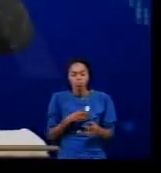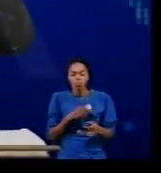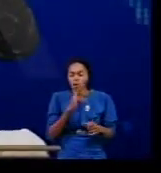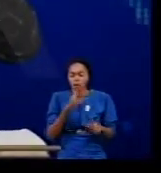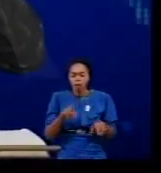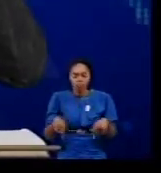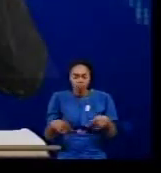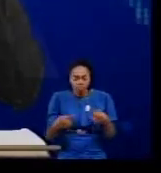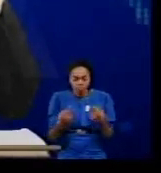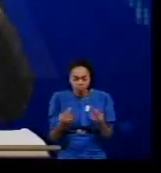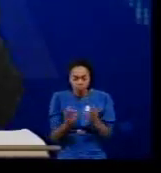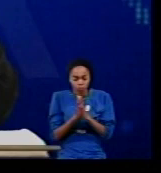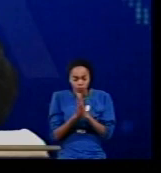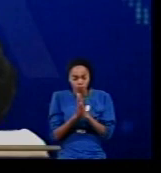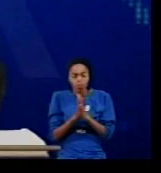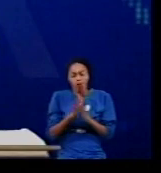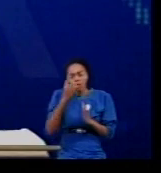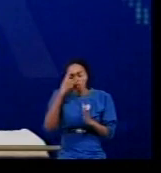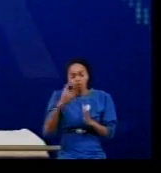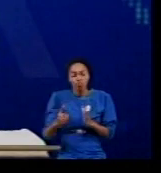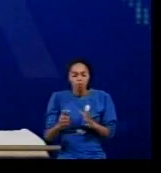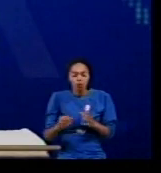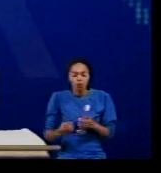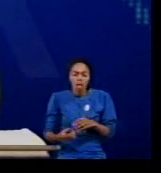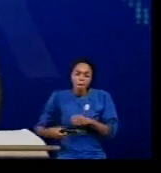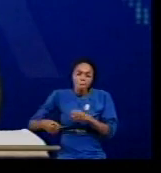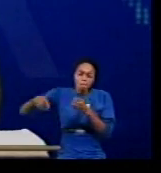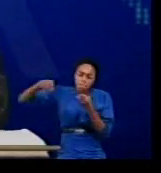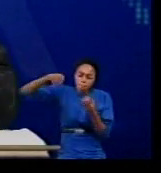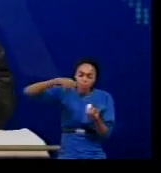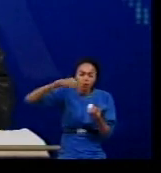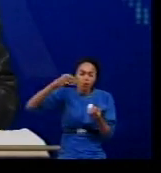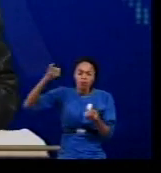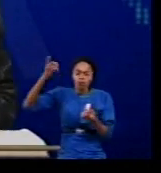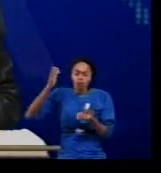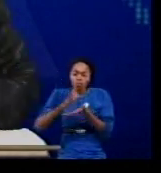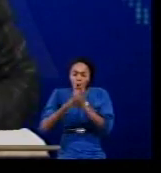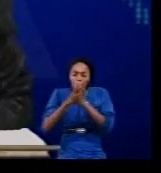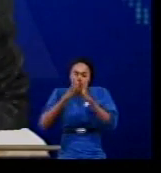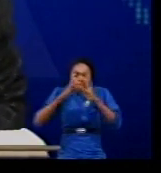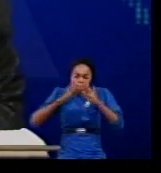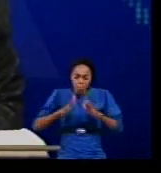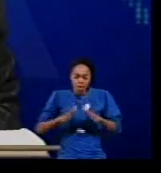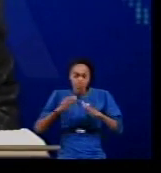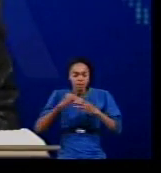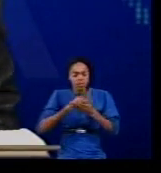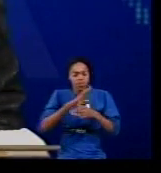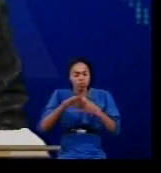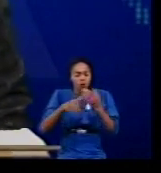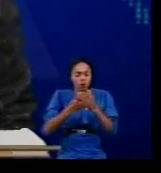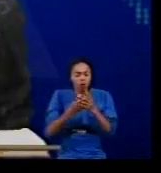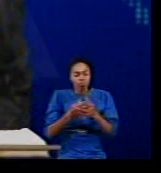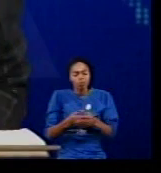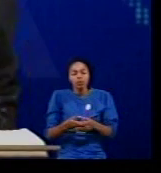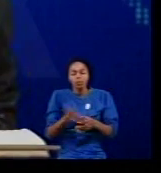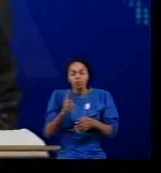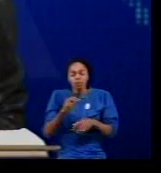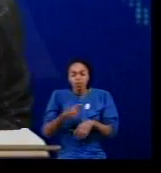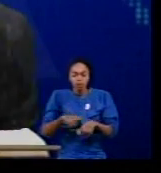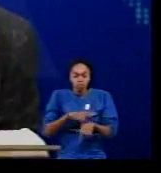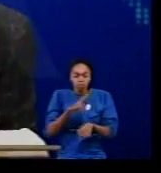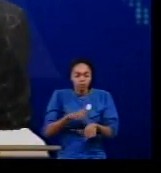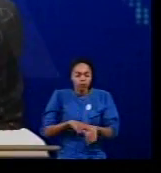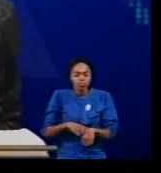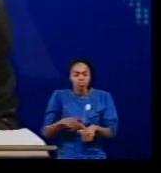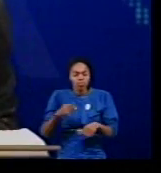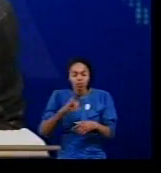God. And if God says you are mighty in Jesus' name. That's why the word of God says, let the weak say, I am